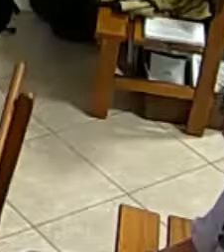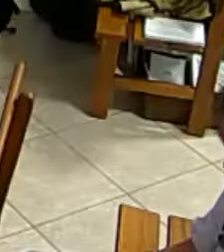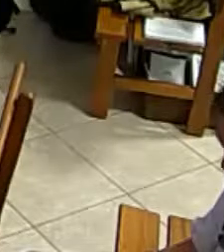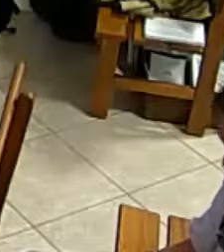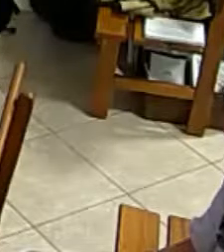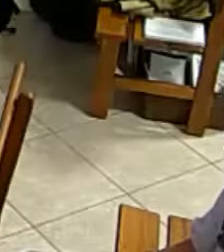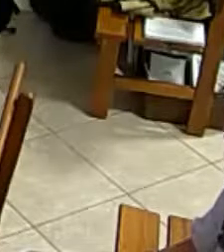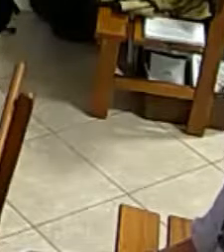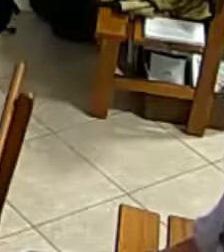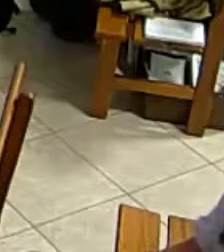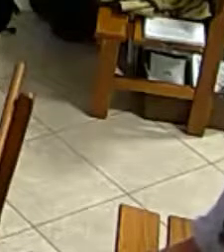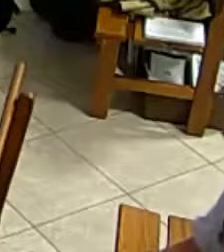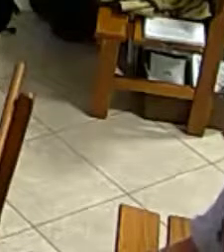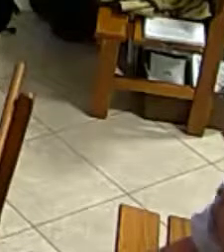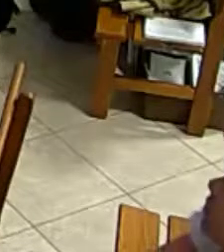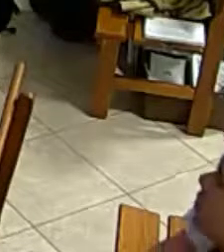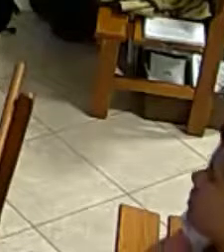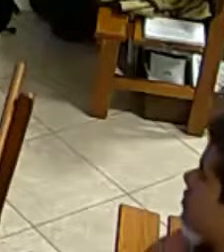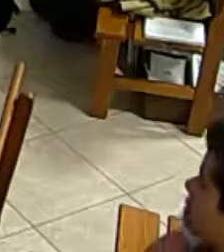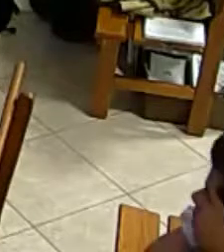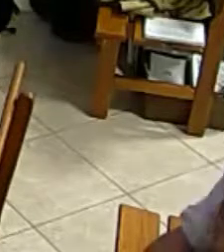Thank you.